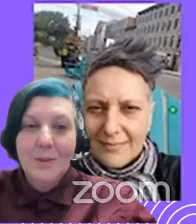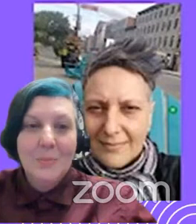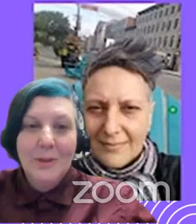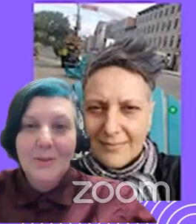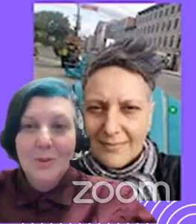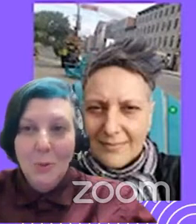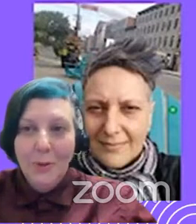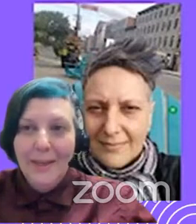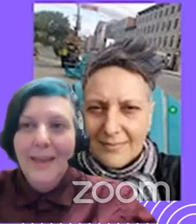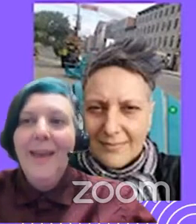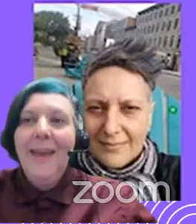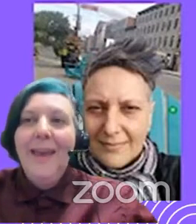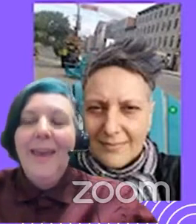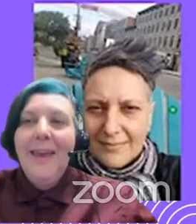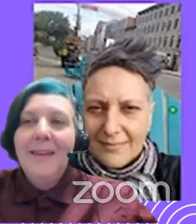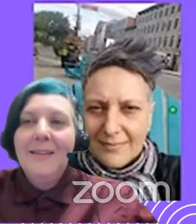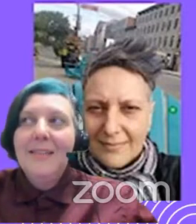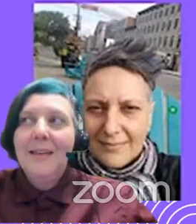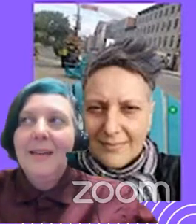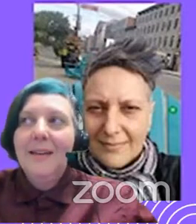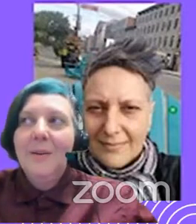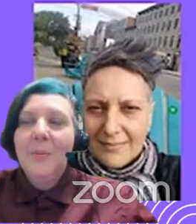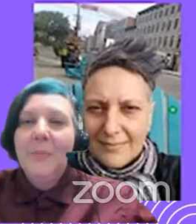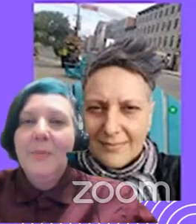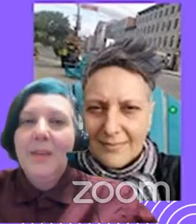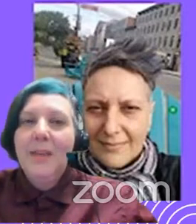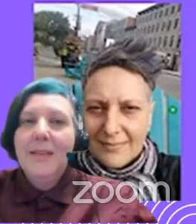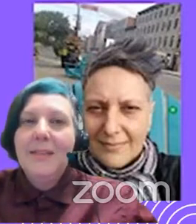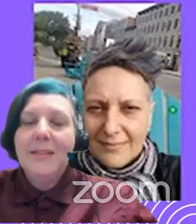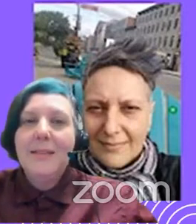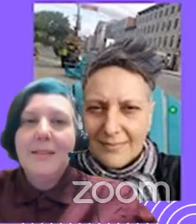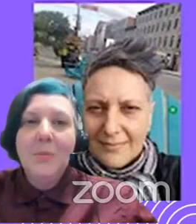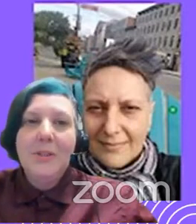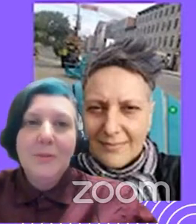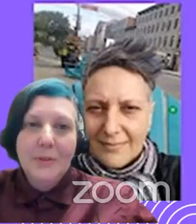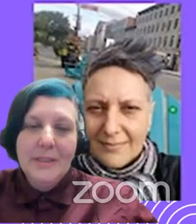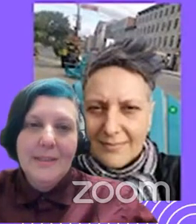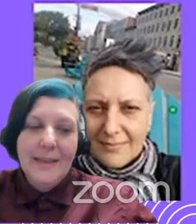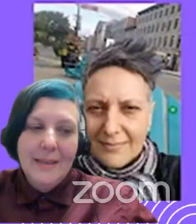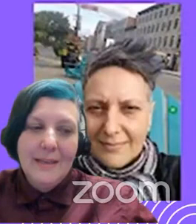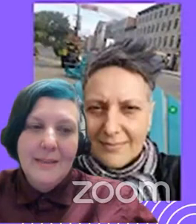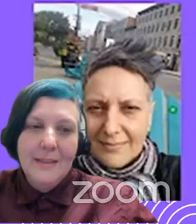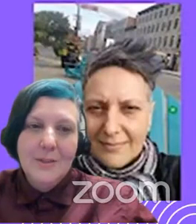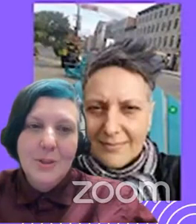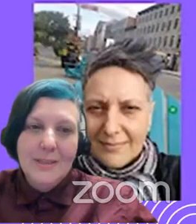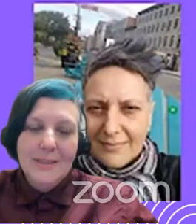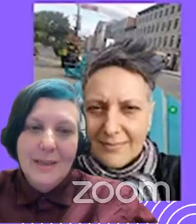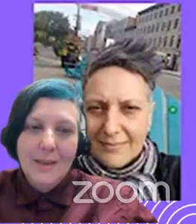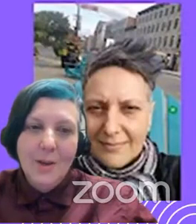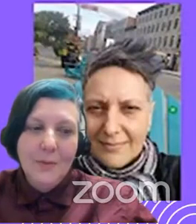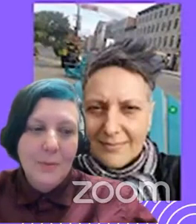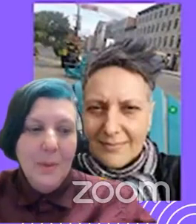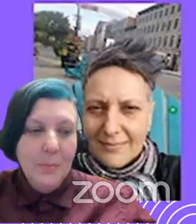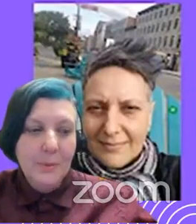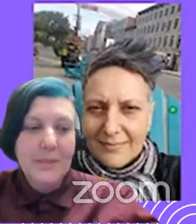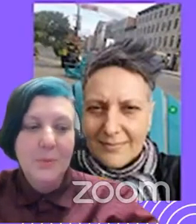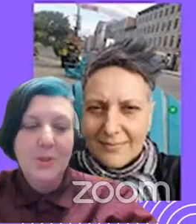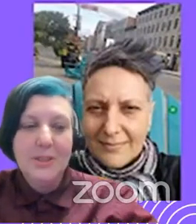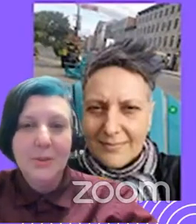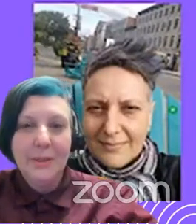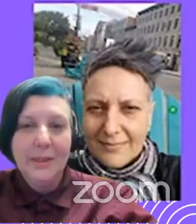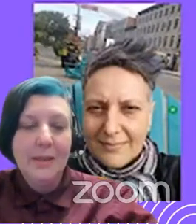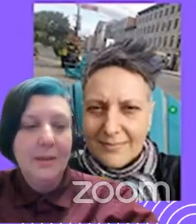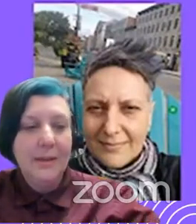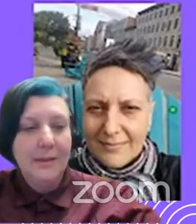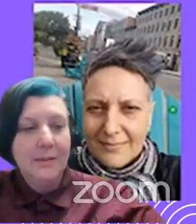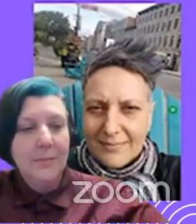us to experience joy. And it is somewhat different than the Trans Day of Remembrance,